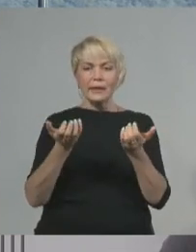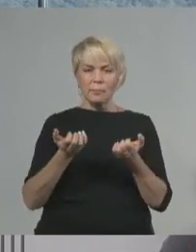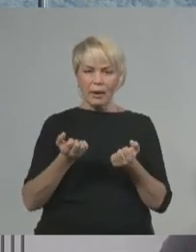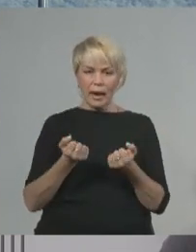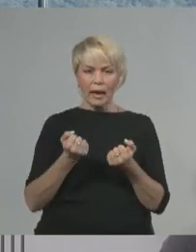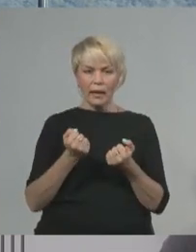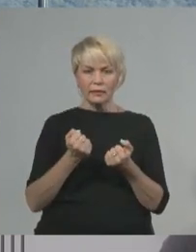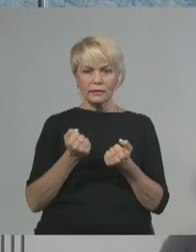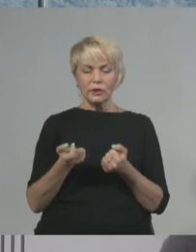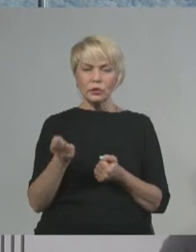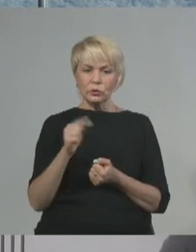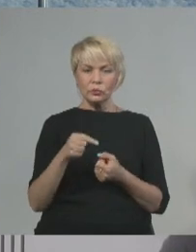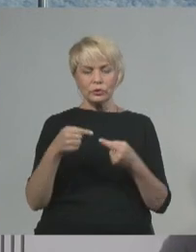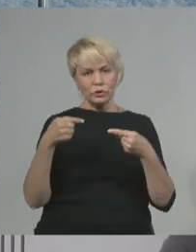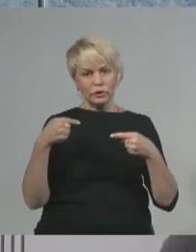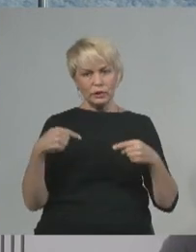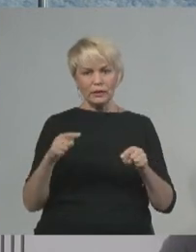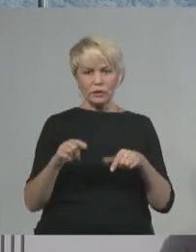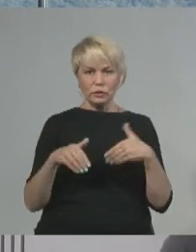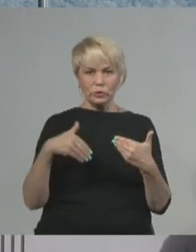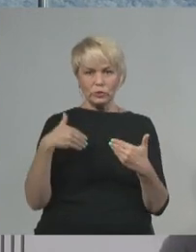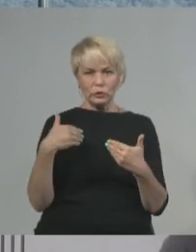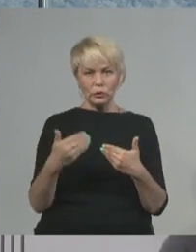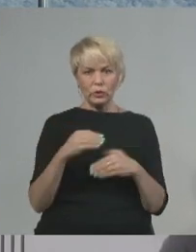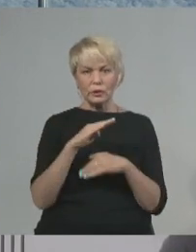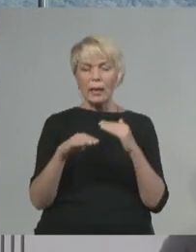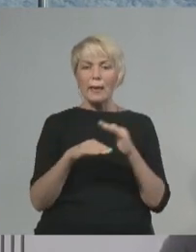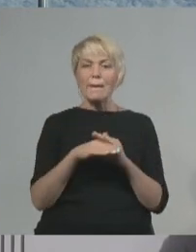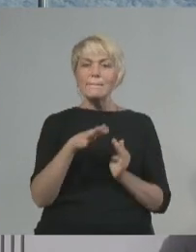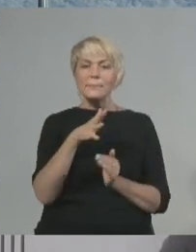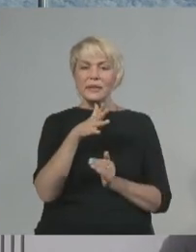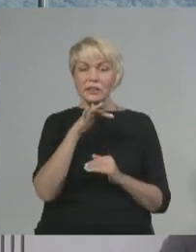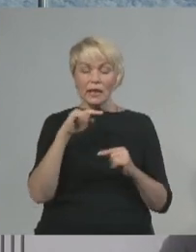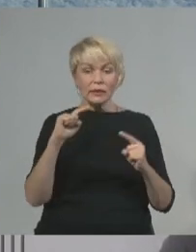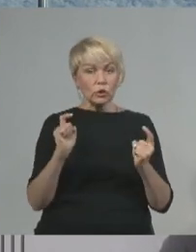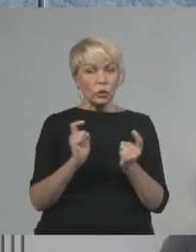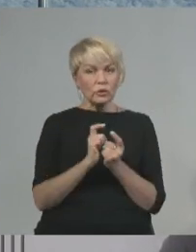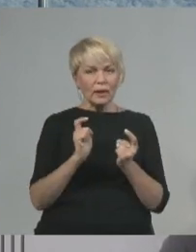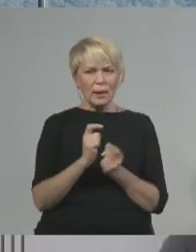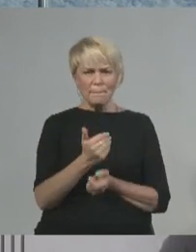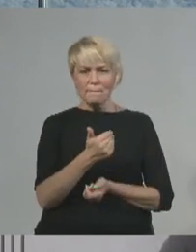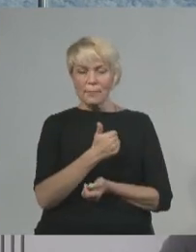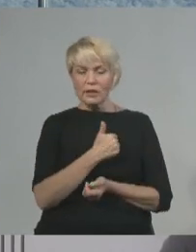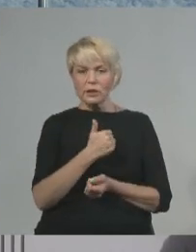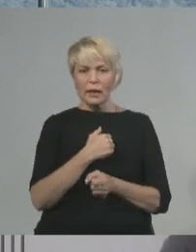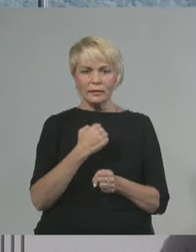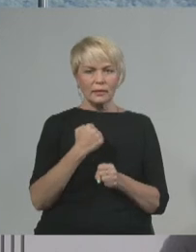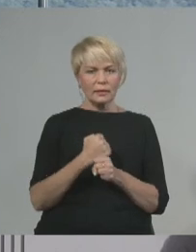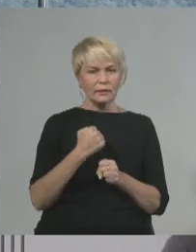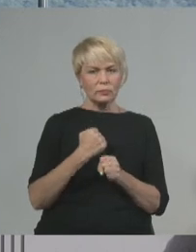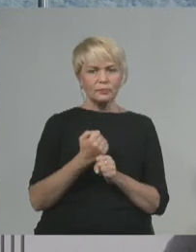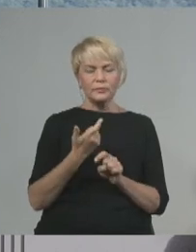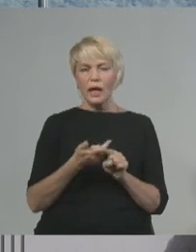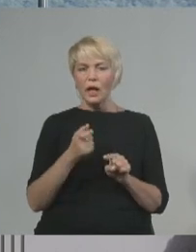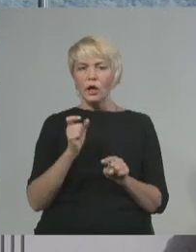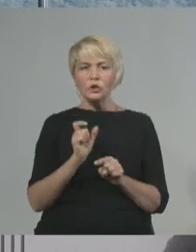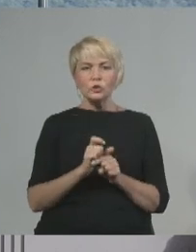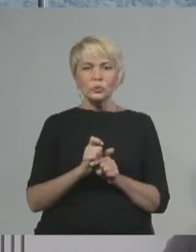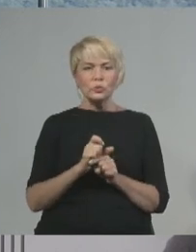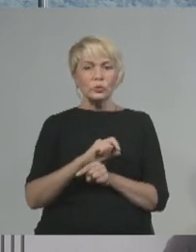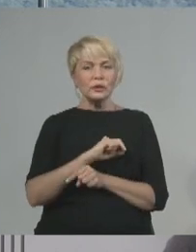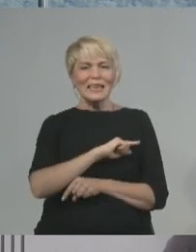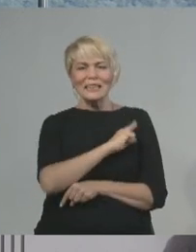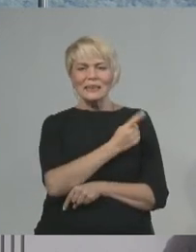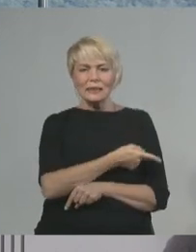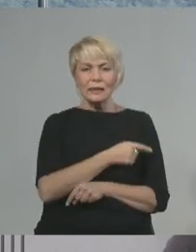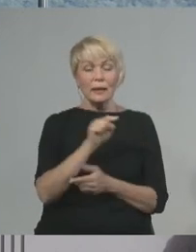during such conflicts when the urge to do that it is very strong either for safety reasons or for own